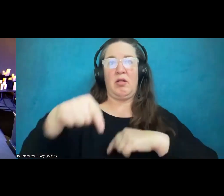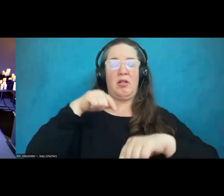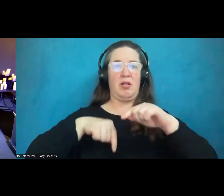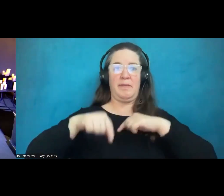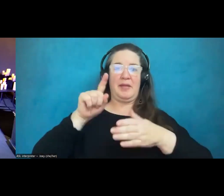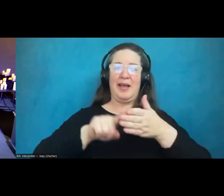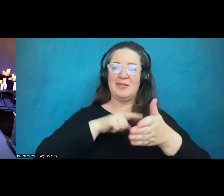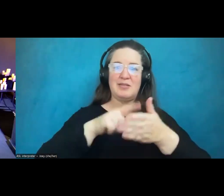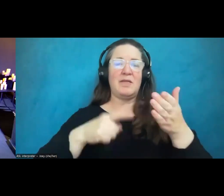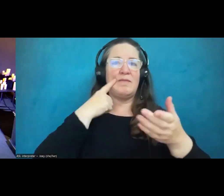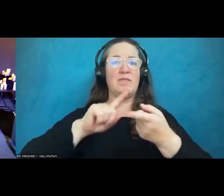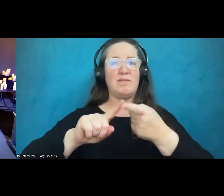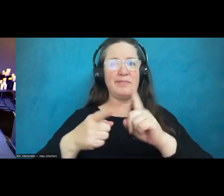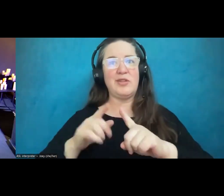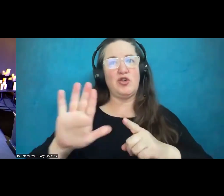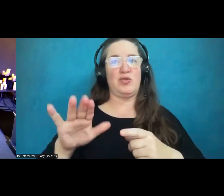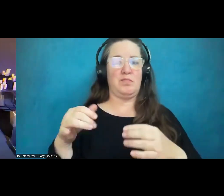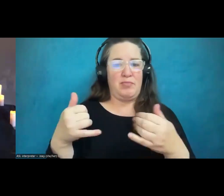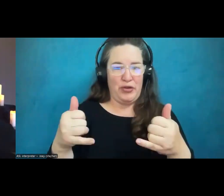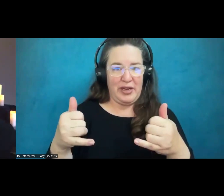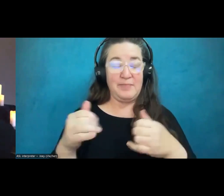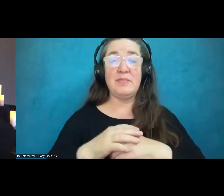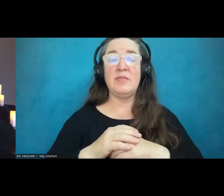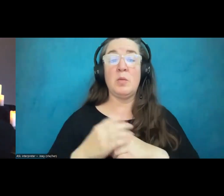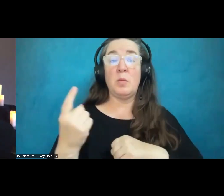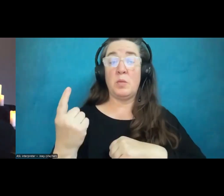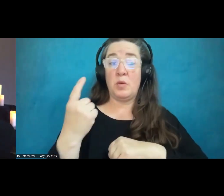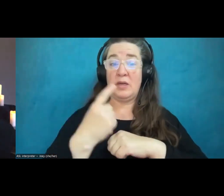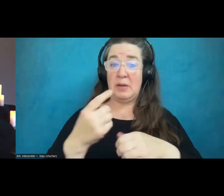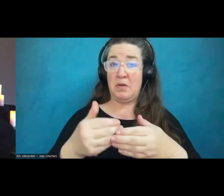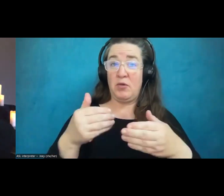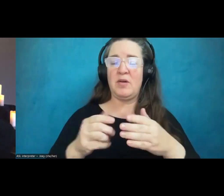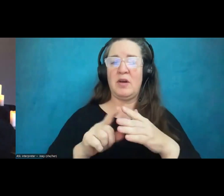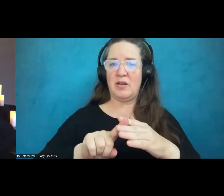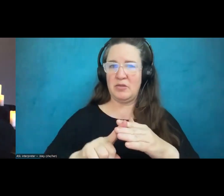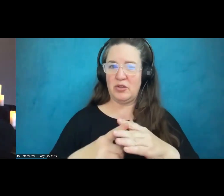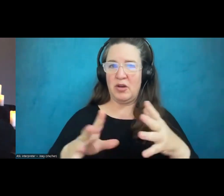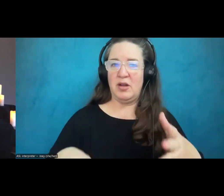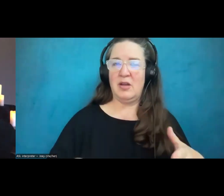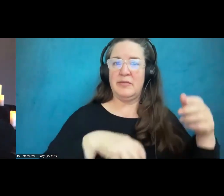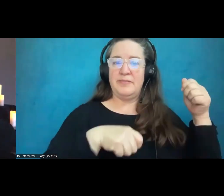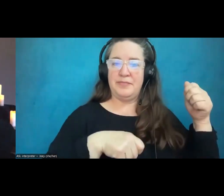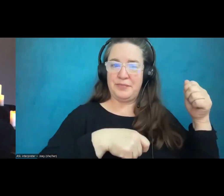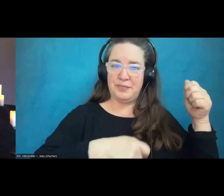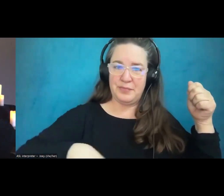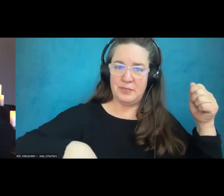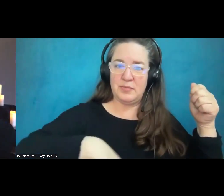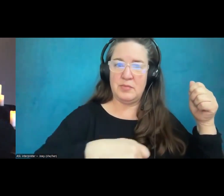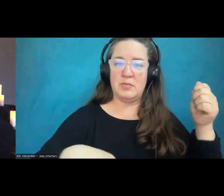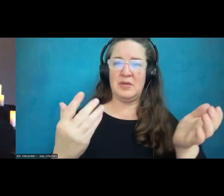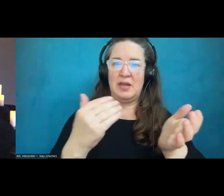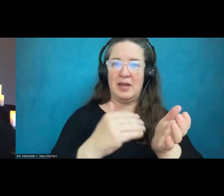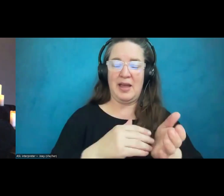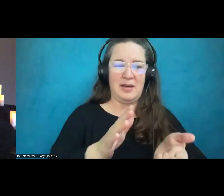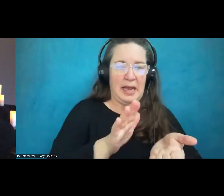the day before is when I started to play again, and I dusted off the case for the first time in my